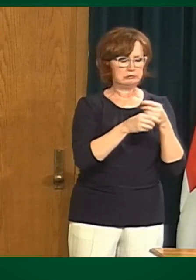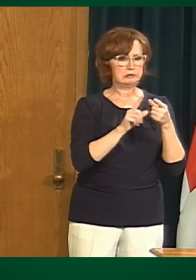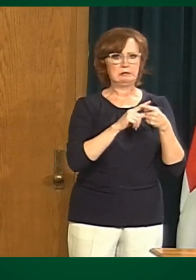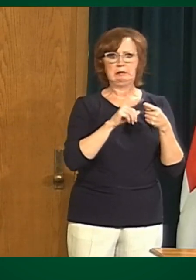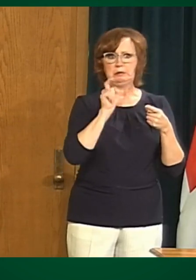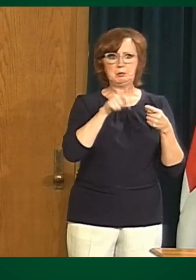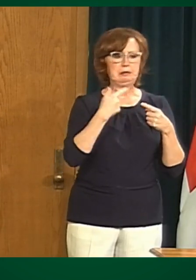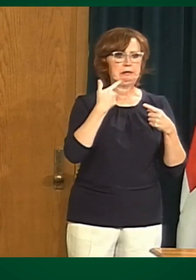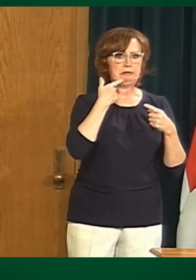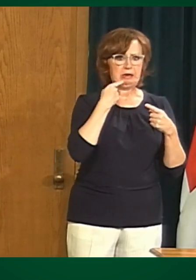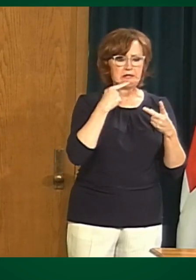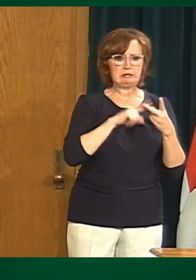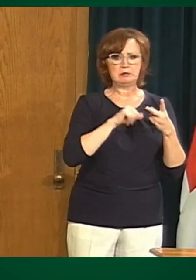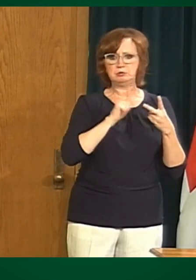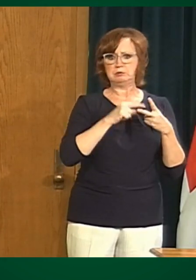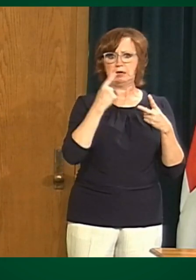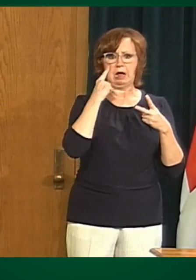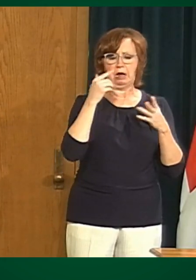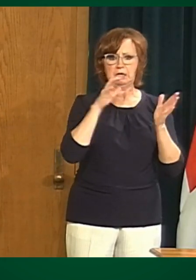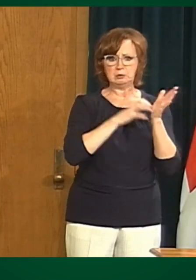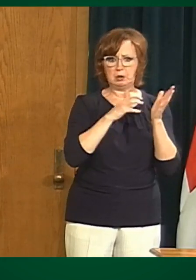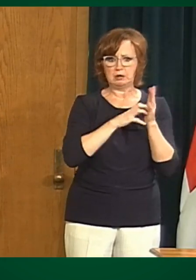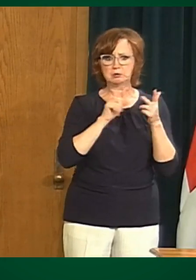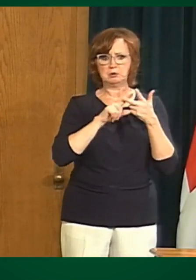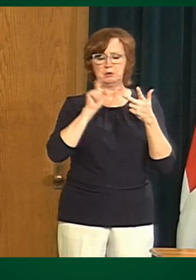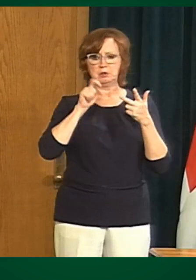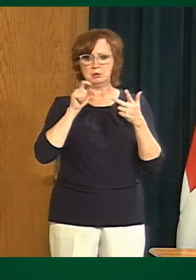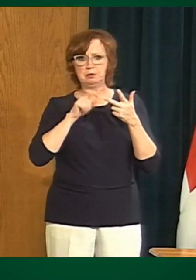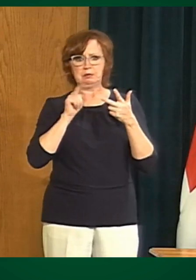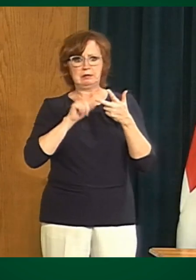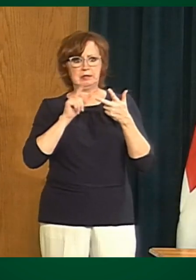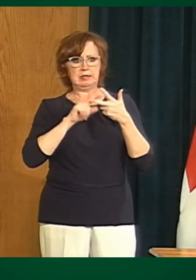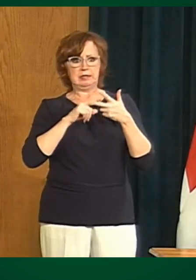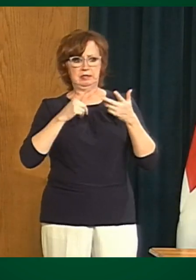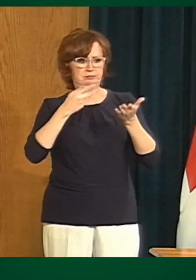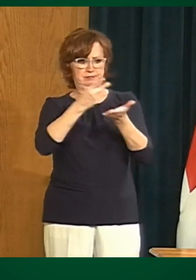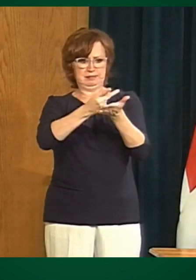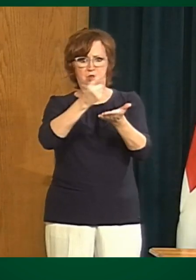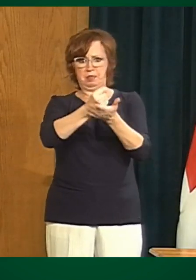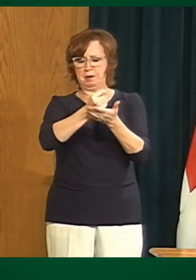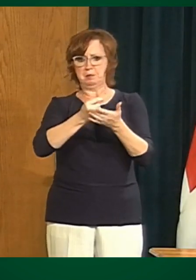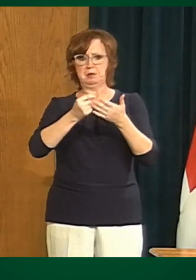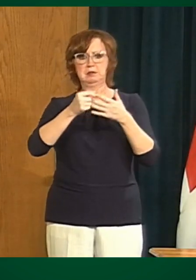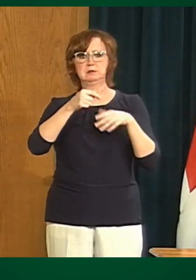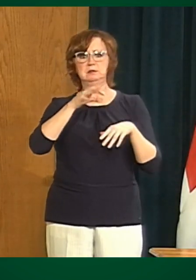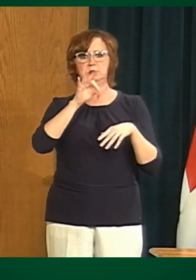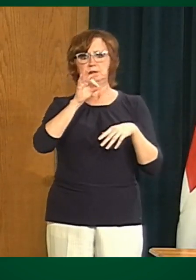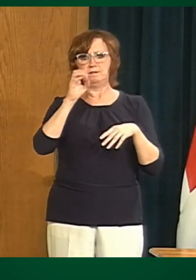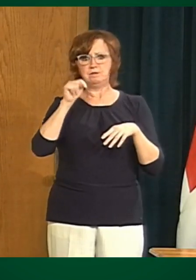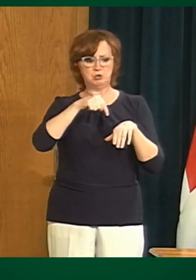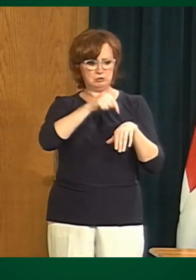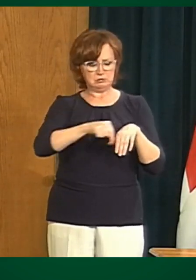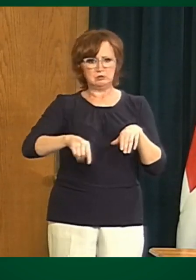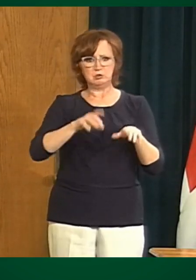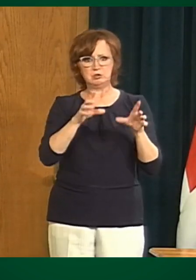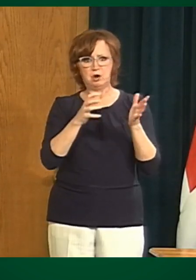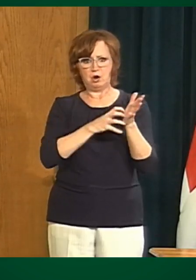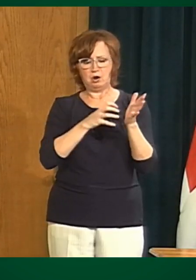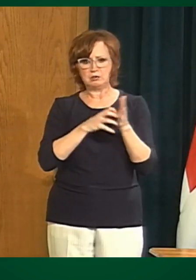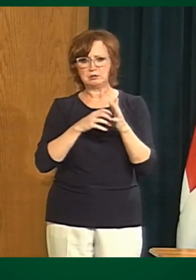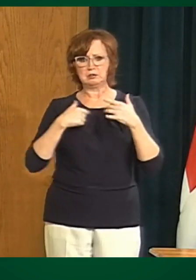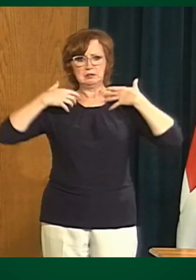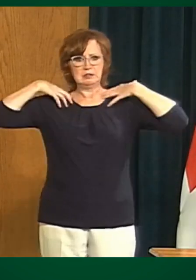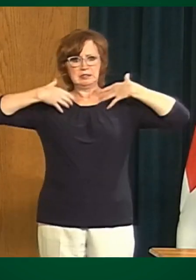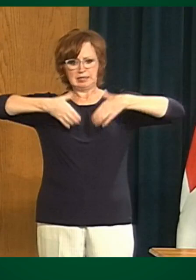Dentists, optometrists, opticians, physical therapists, occupational therapists, podiatrists, as well as chiropractors. That's the